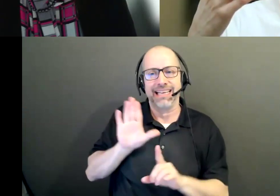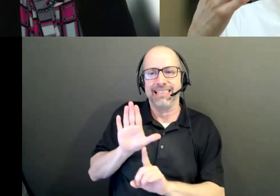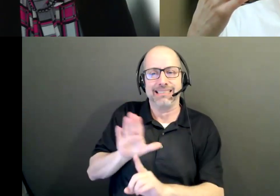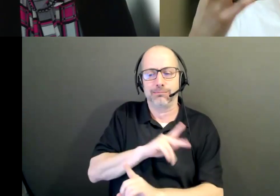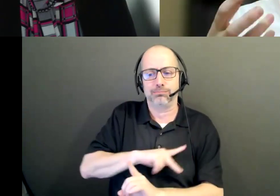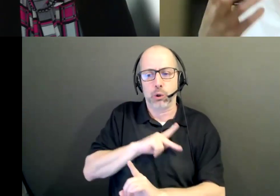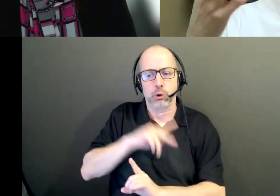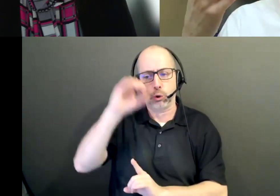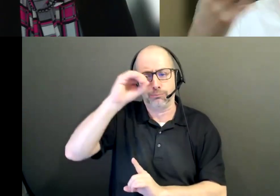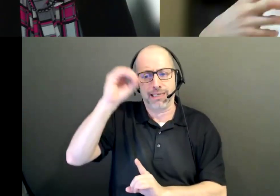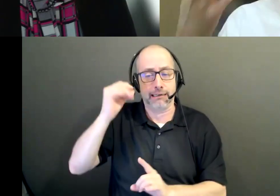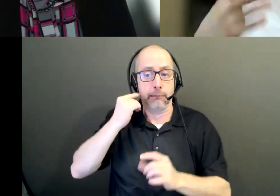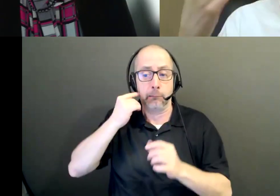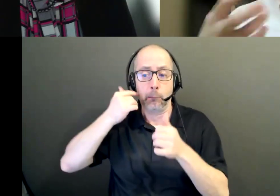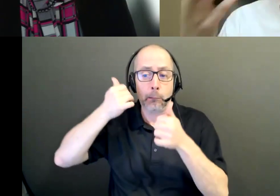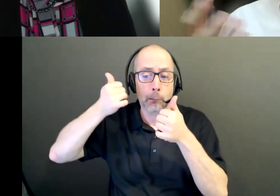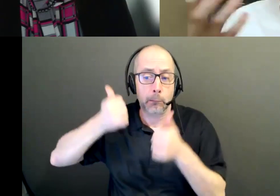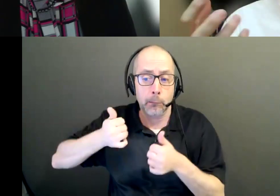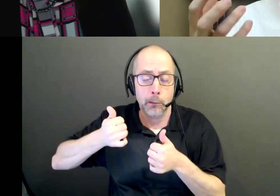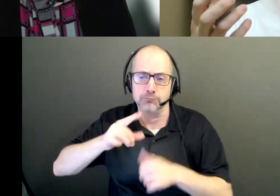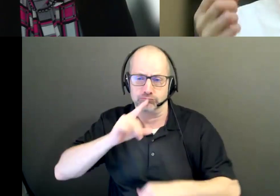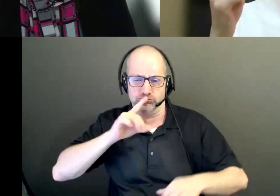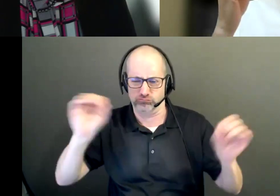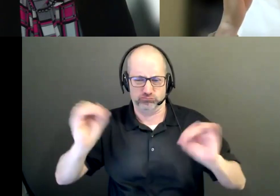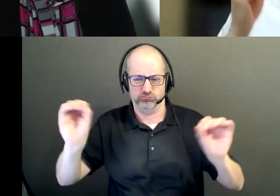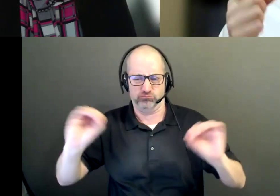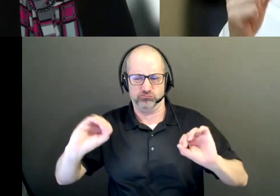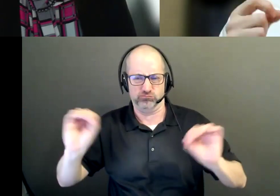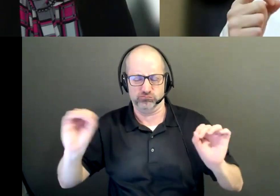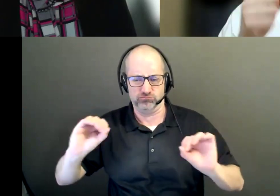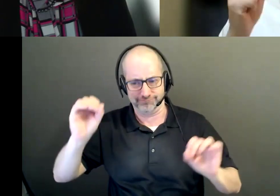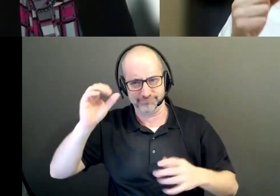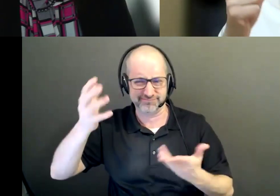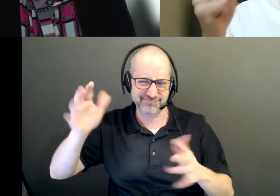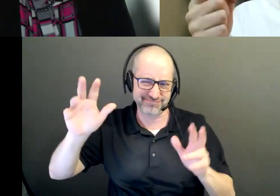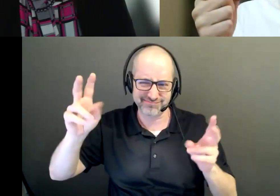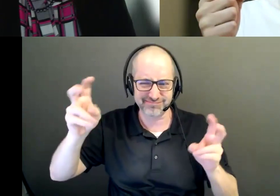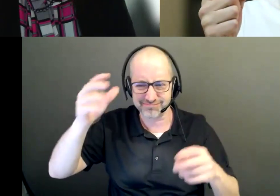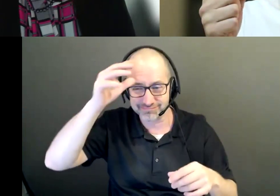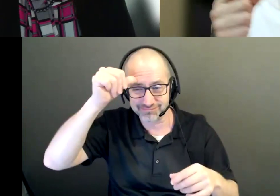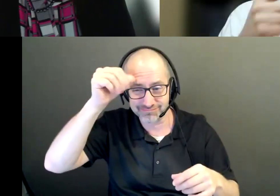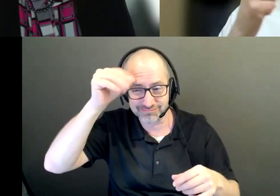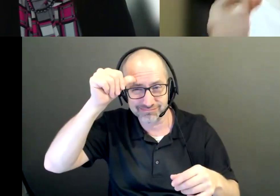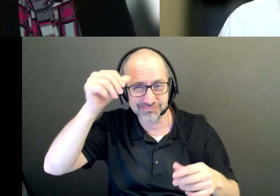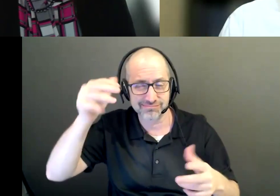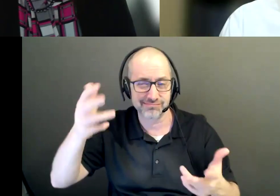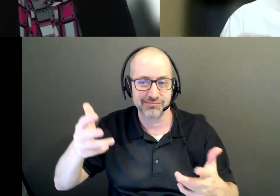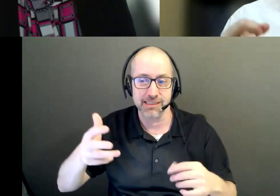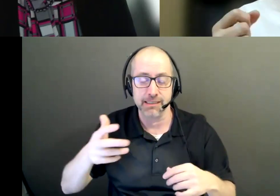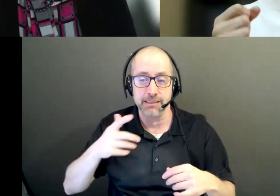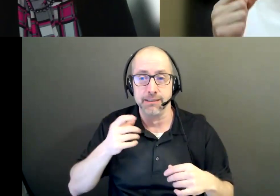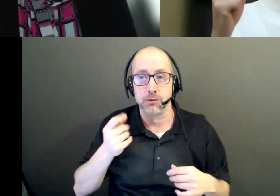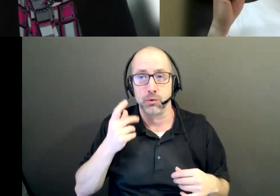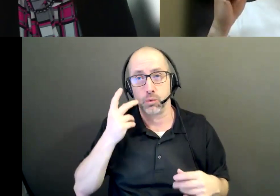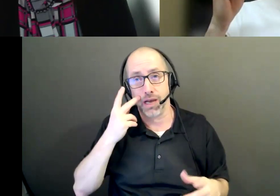hearing loss, or he had no hearing loss. What I've noticed over the lifetime of interacting